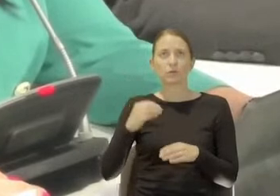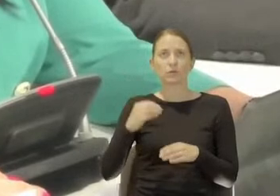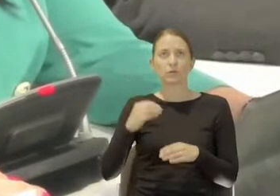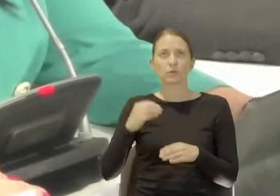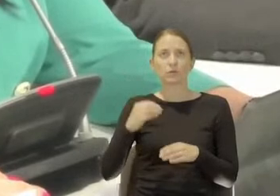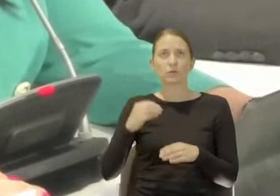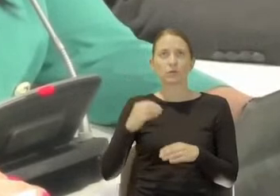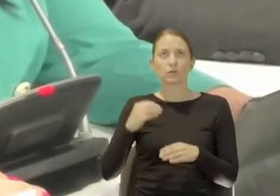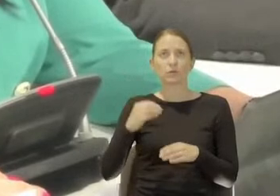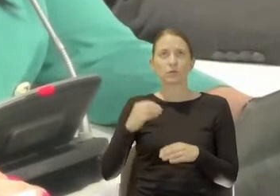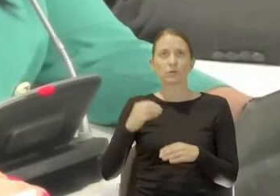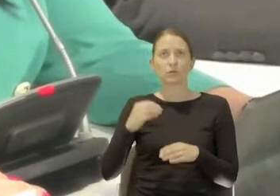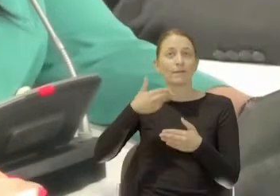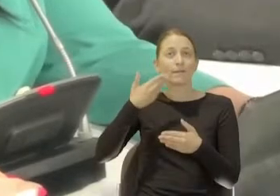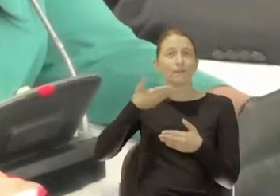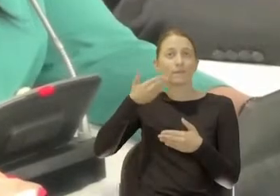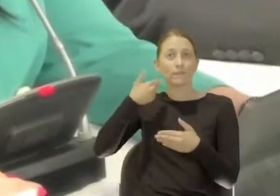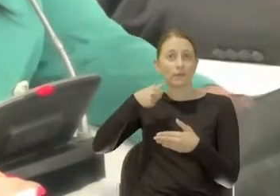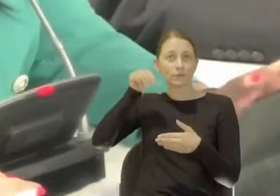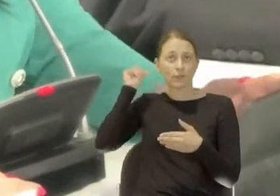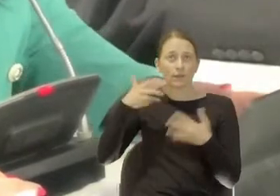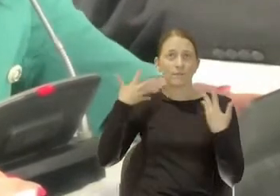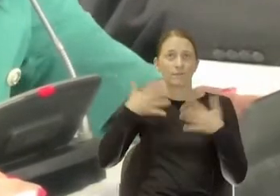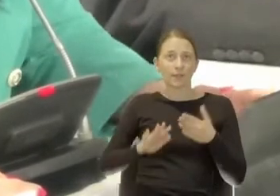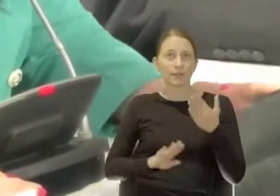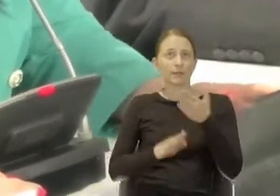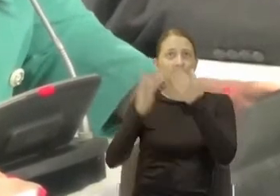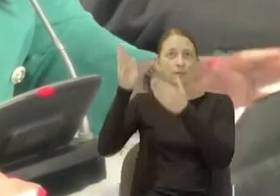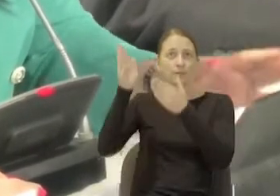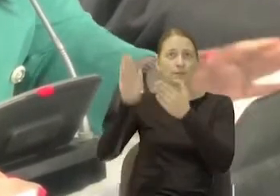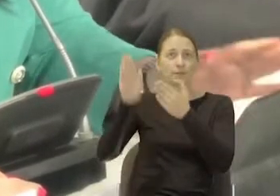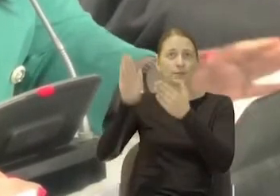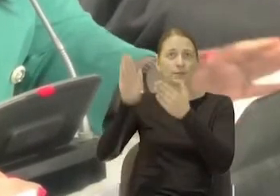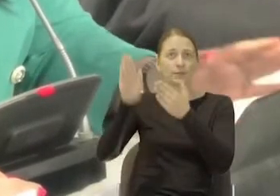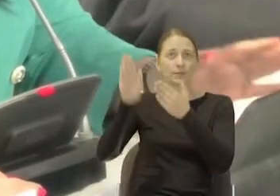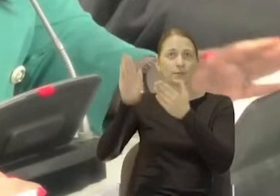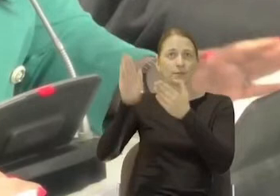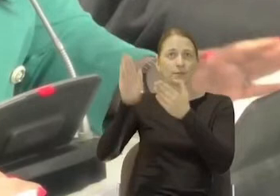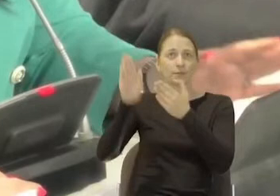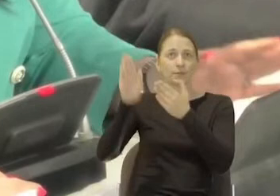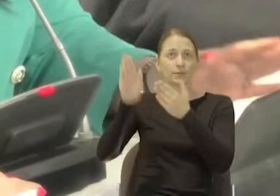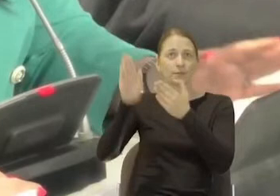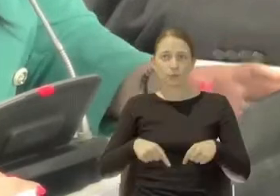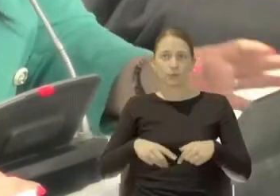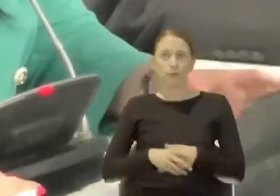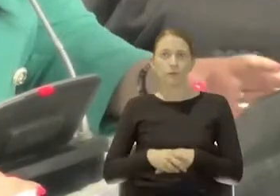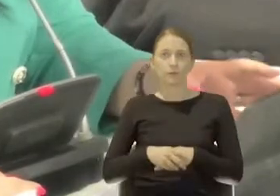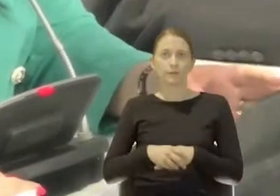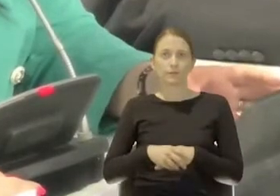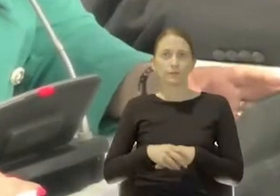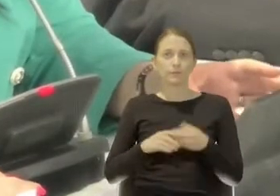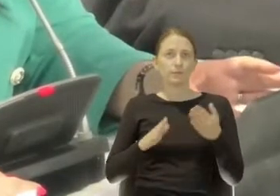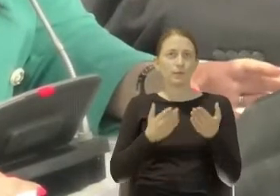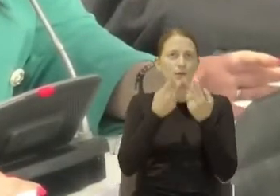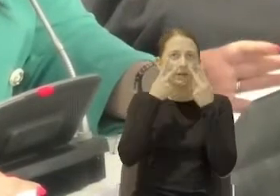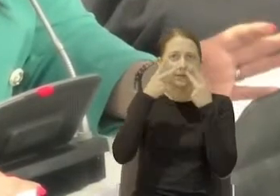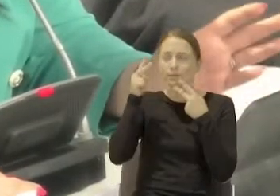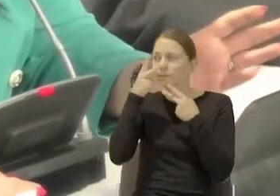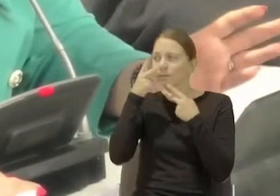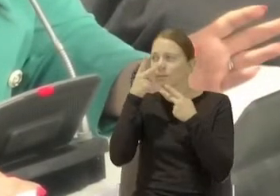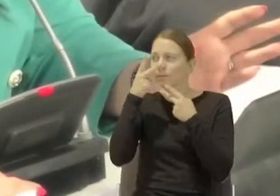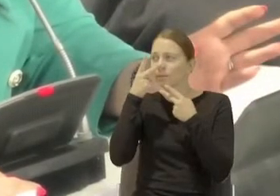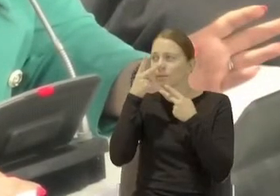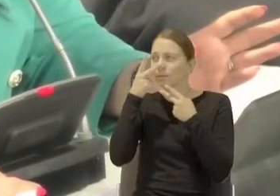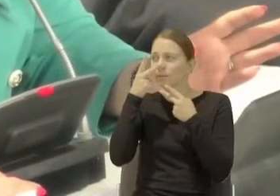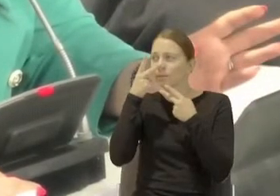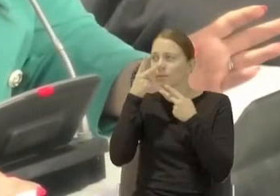Puda during National Urban Policies Roundtable. In view of the current and growing challenges faced